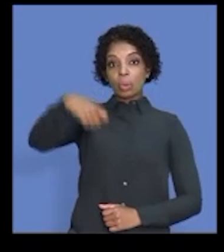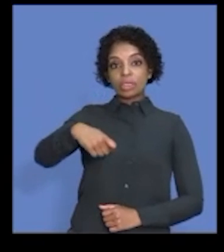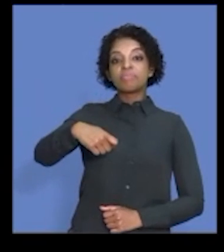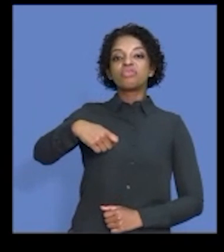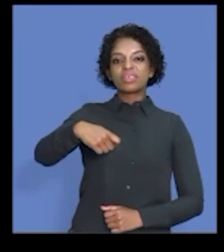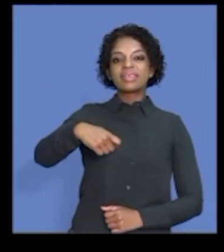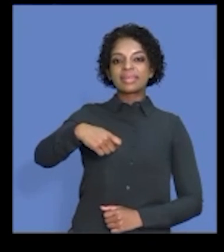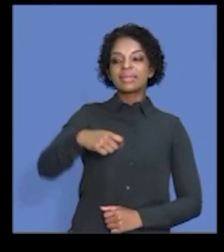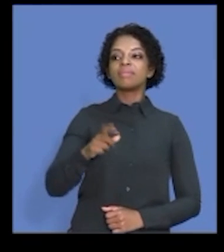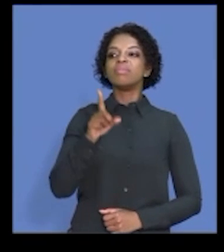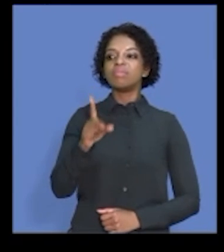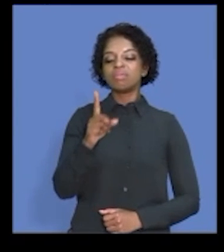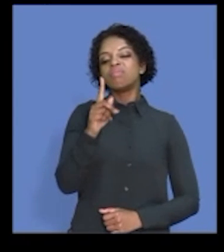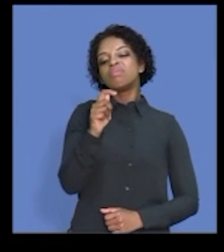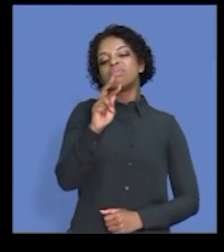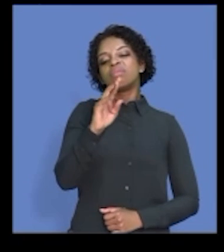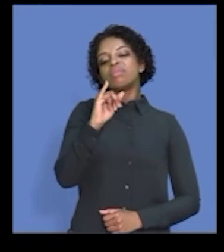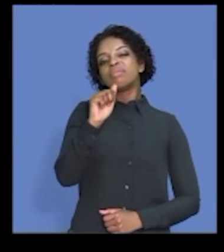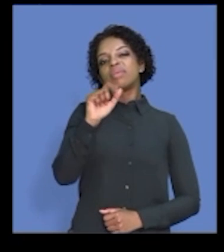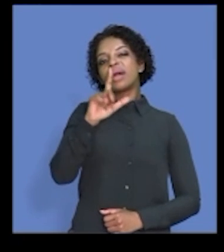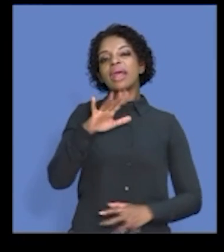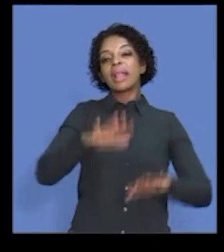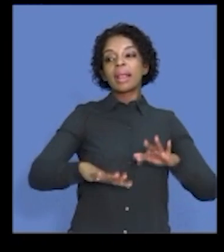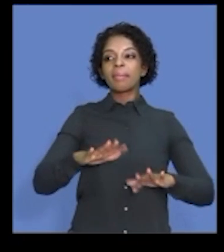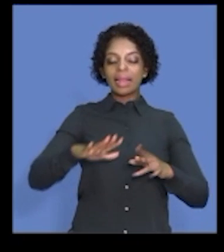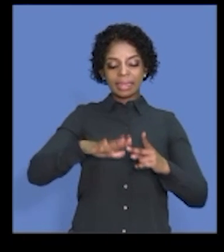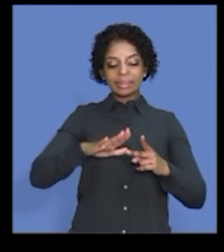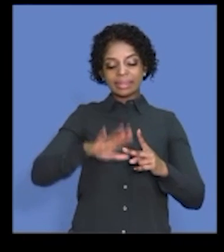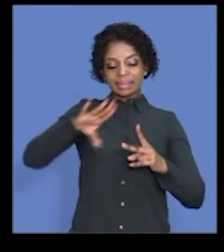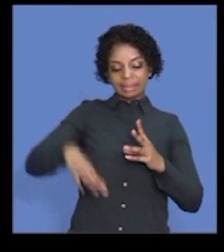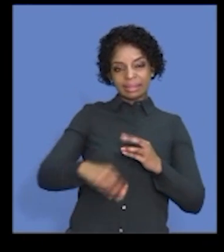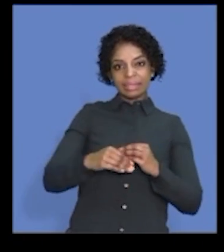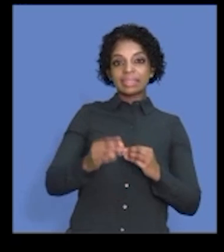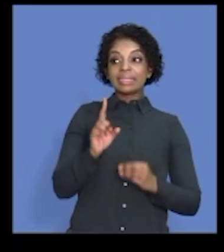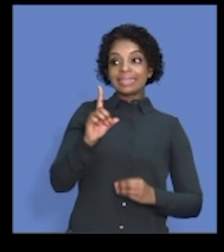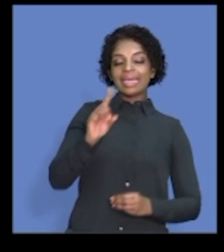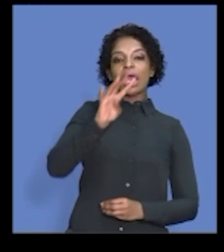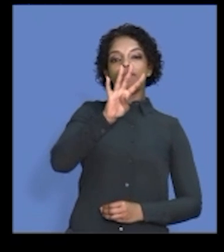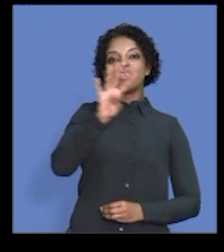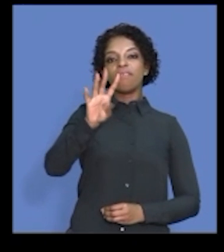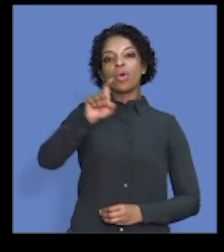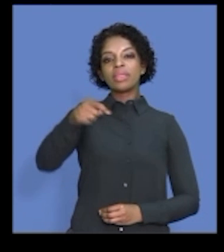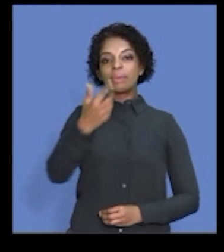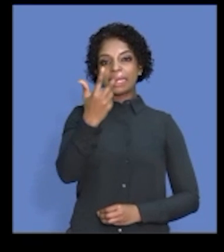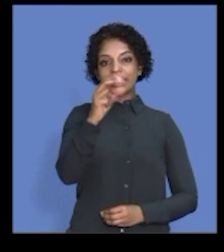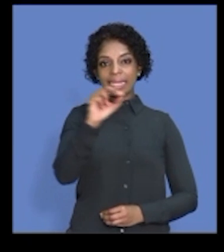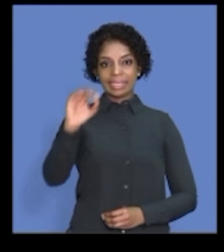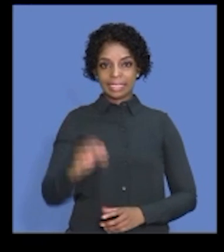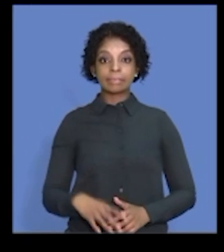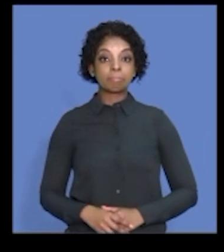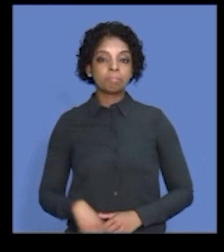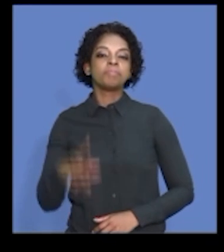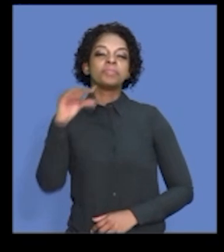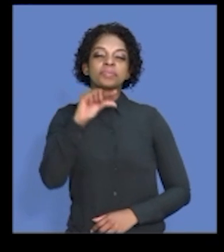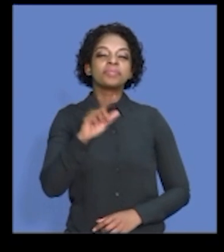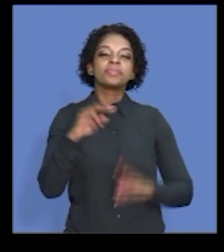trial balance, add the one that we omitted to give me my final figure of 44,800. So bottom